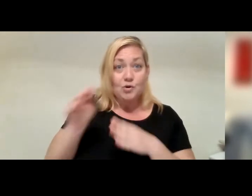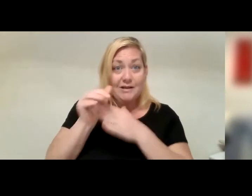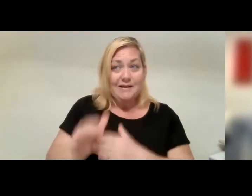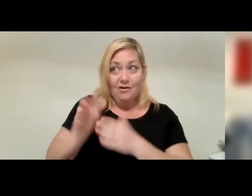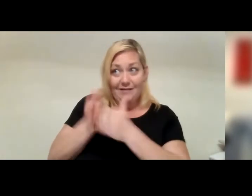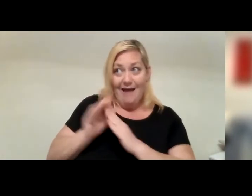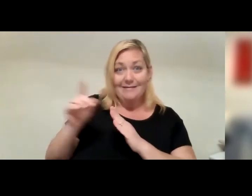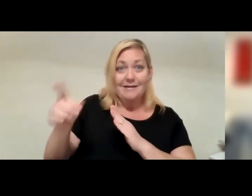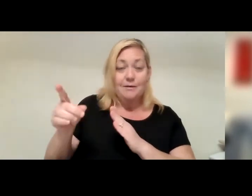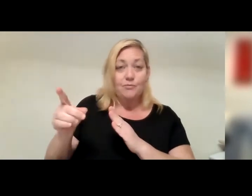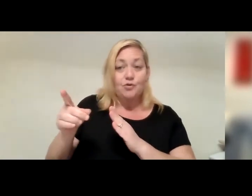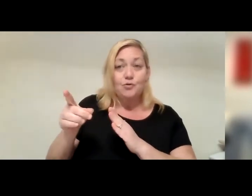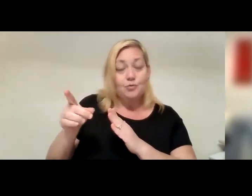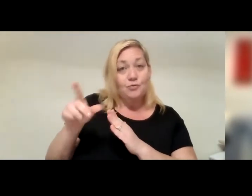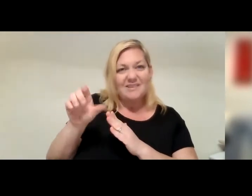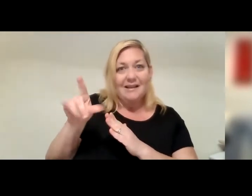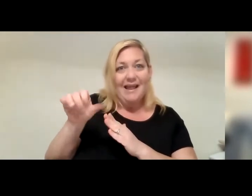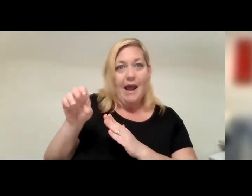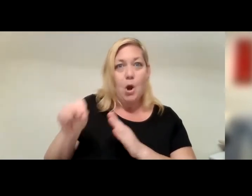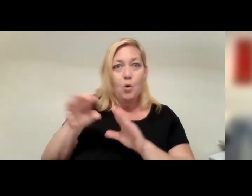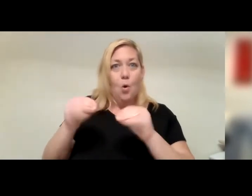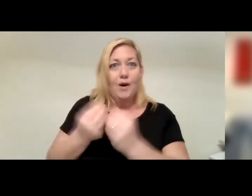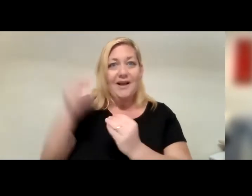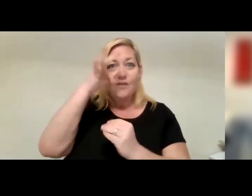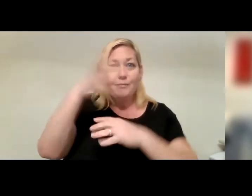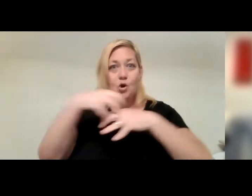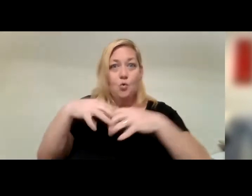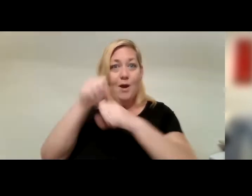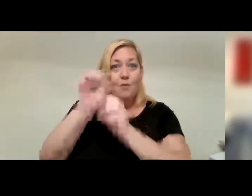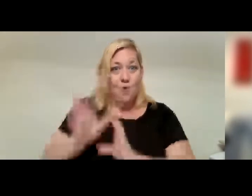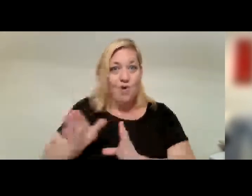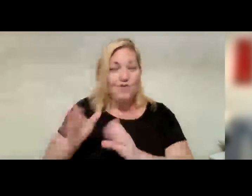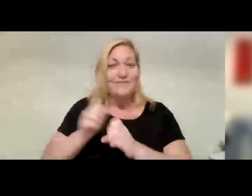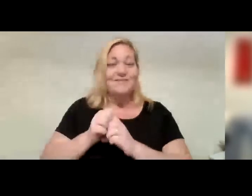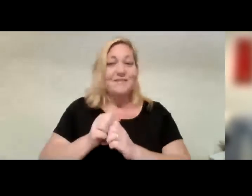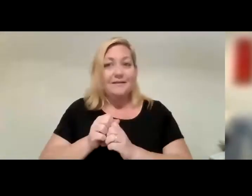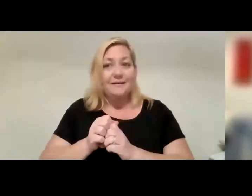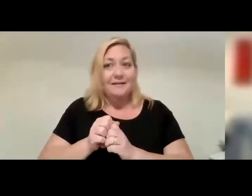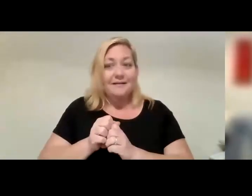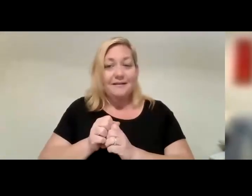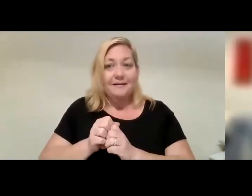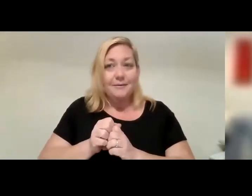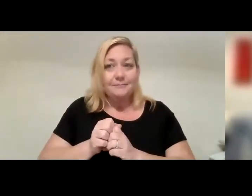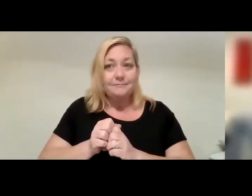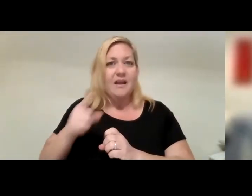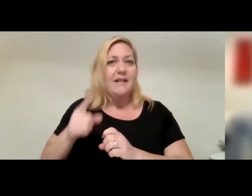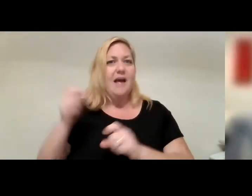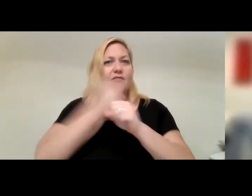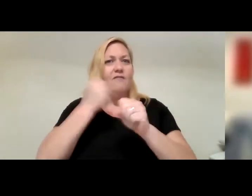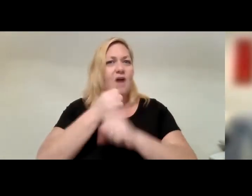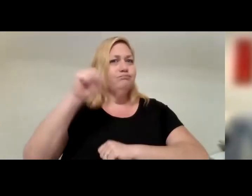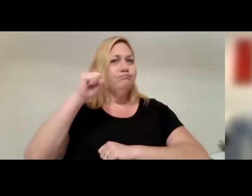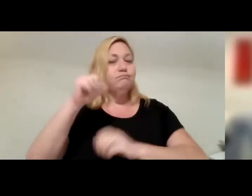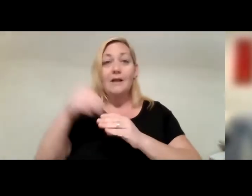to leave for Delano to organize Filipino grape workers at the Filipino Hall to vote to go on strike. The